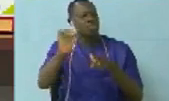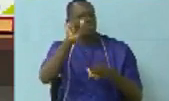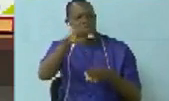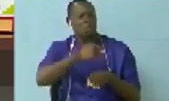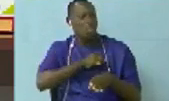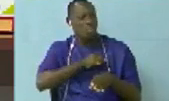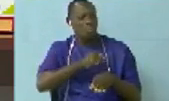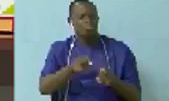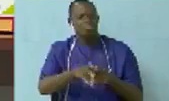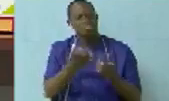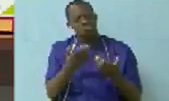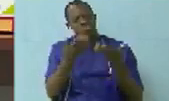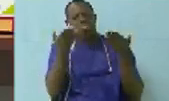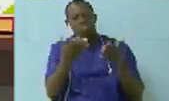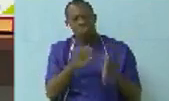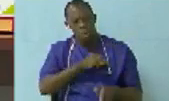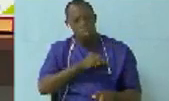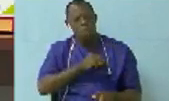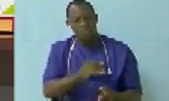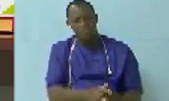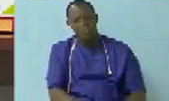it.